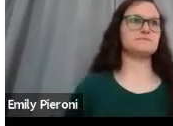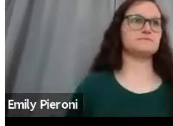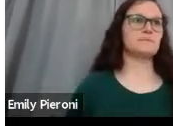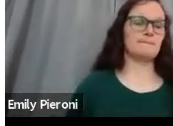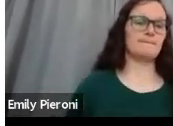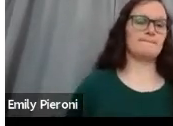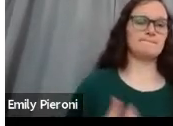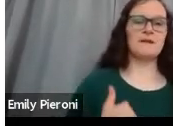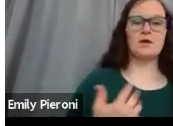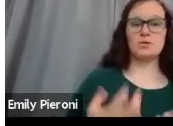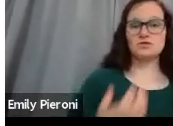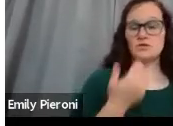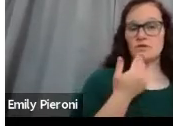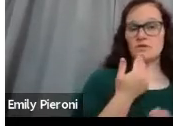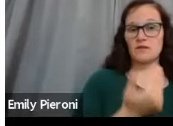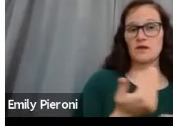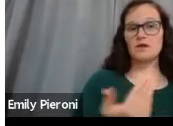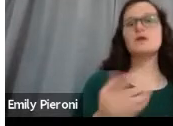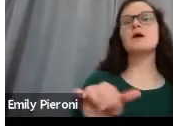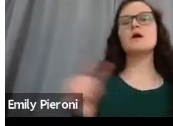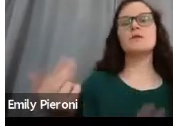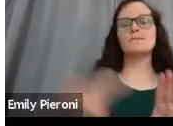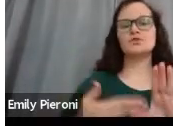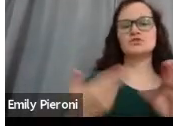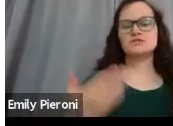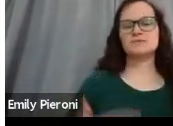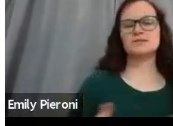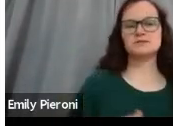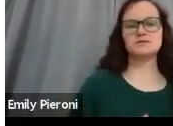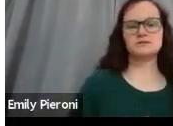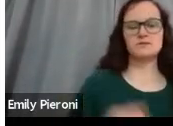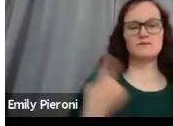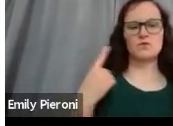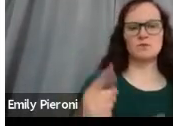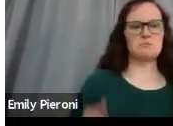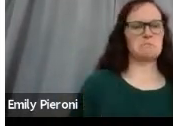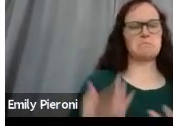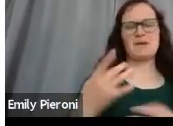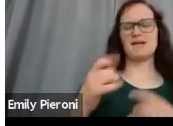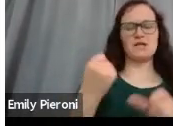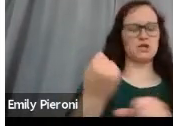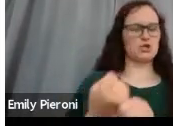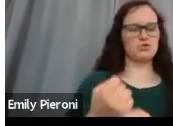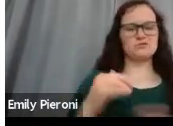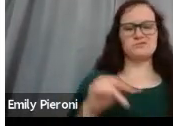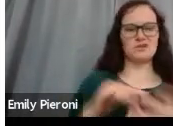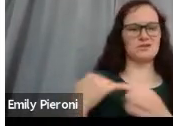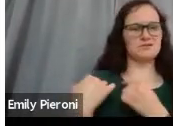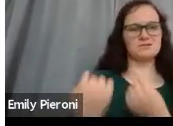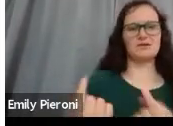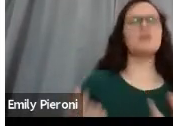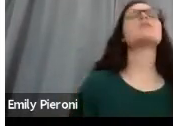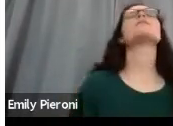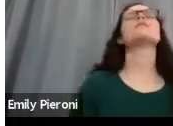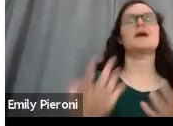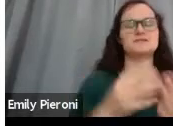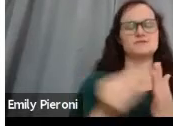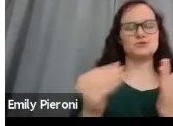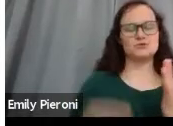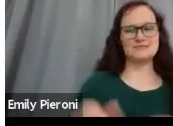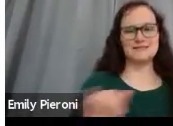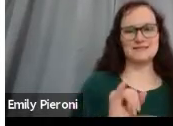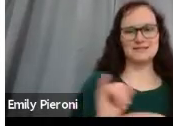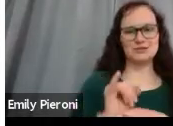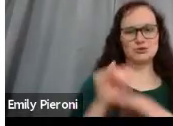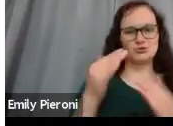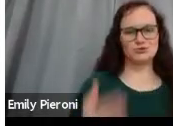thank other participants along the way of this multi-year studies, including lots of students and interns. They would